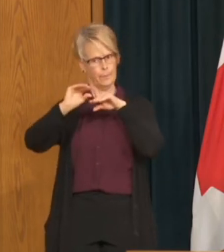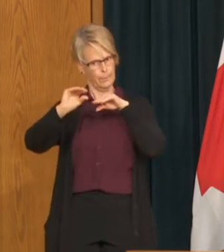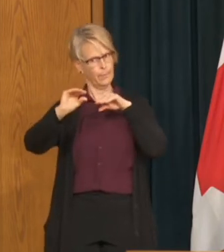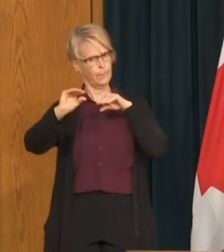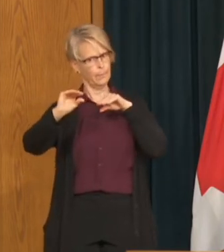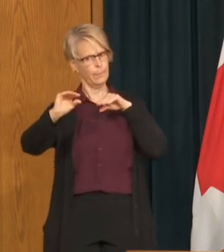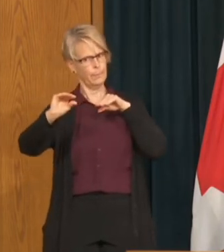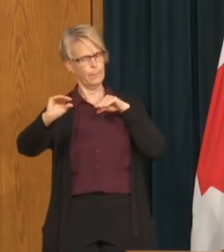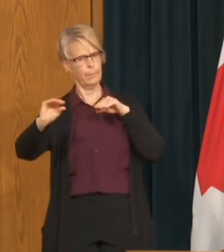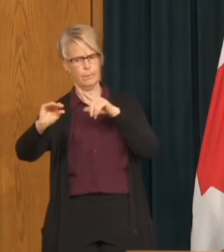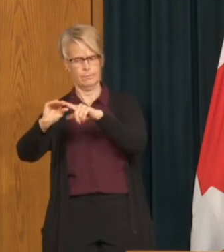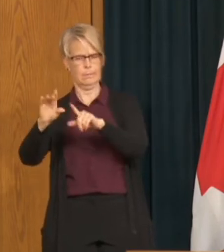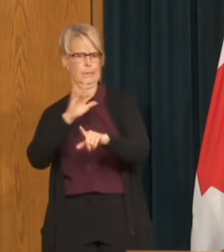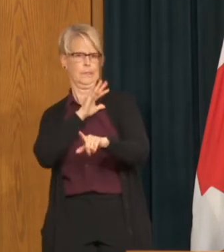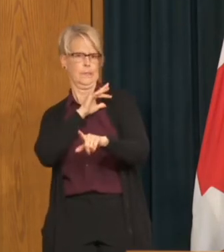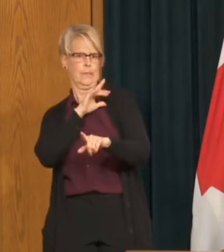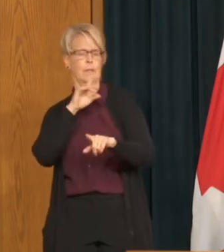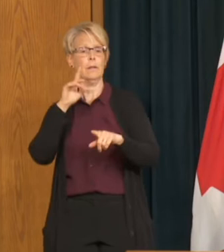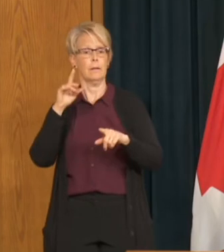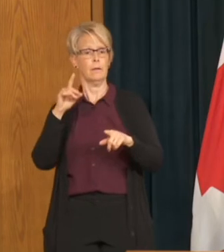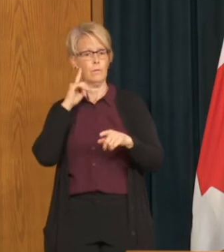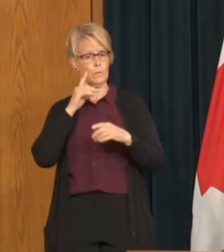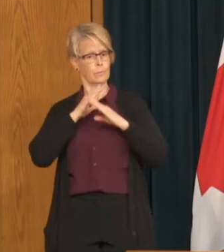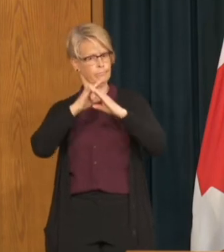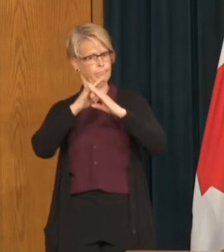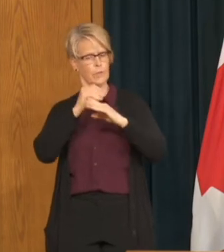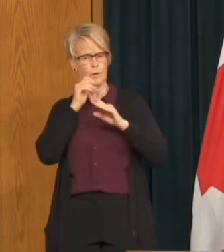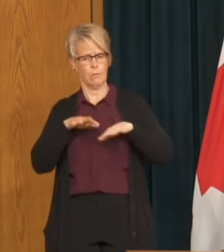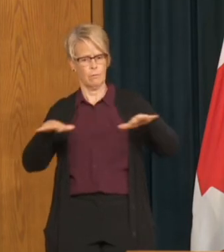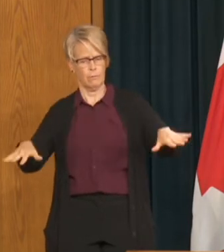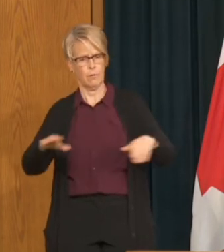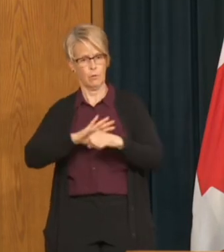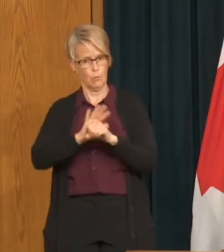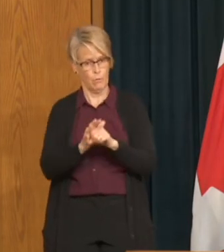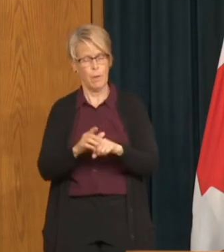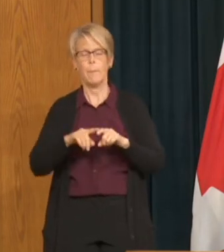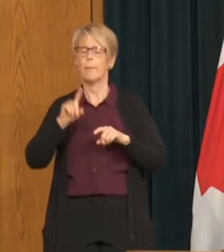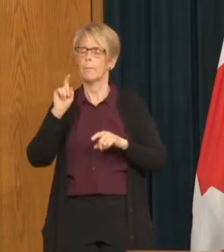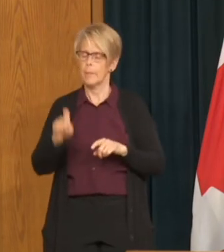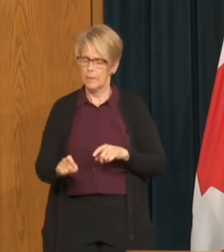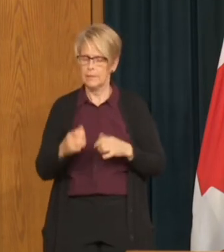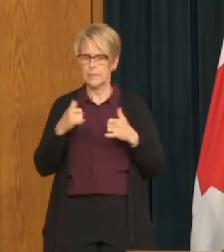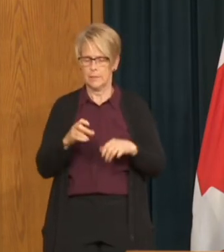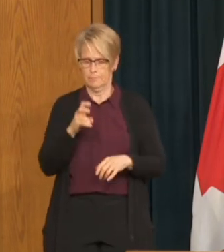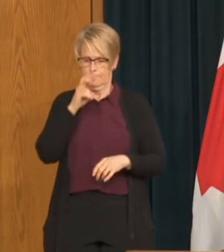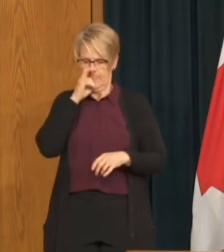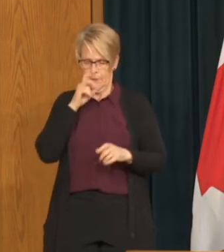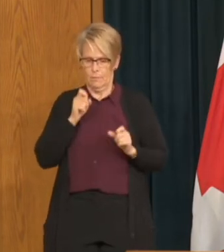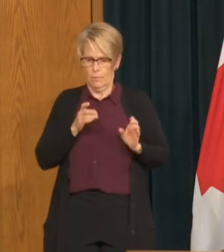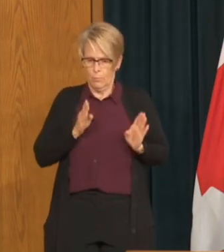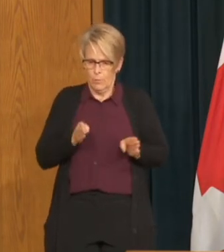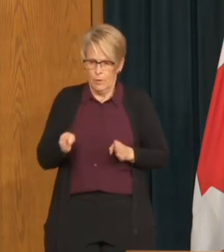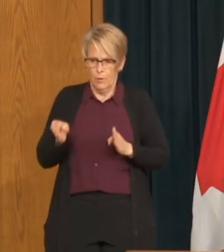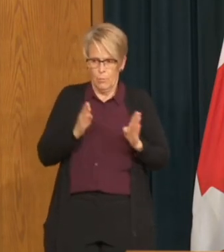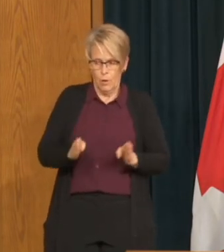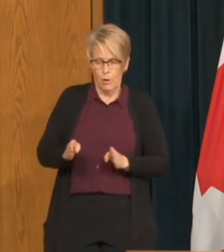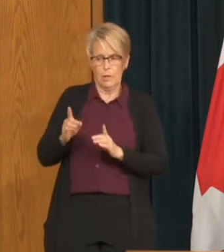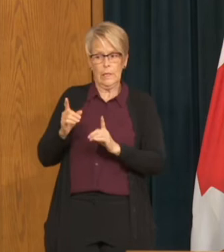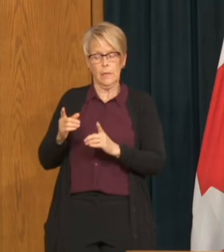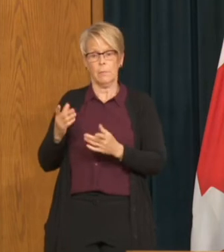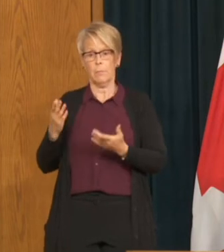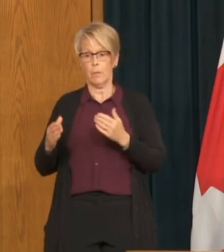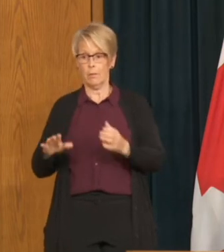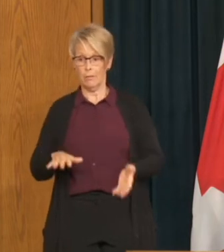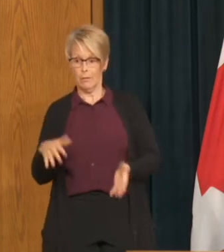from COVID-19, but we need to continue to be vigilant and abide by our principle to prepare for the worst while we aim for the